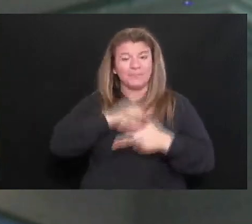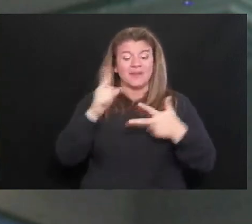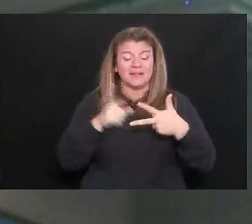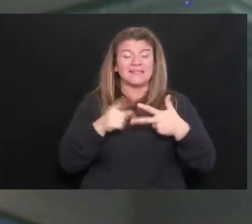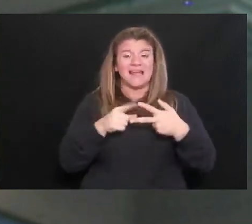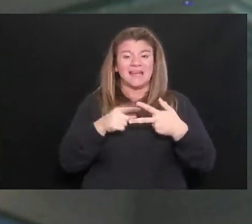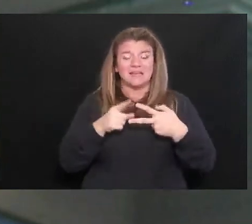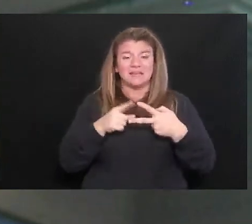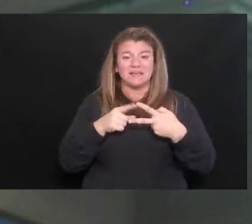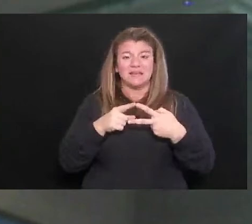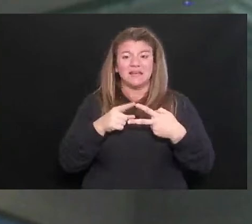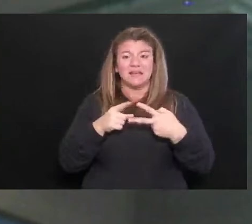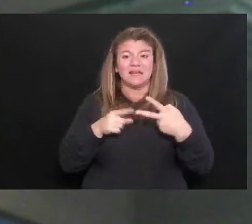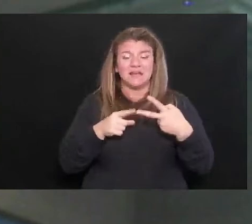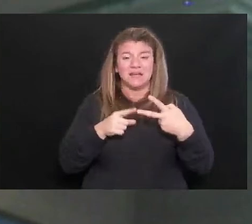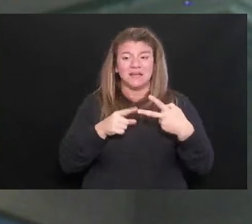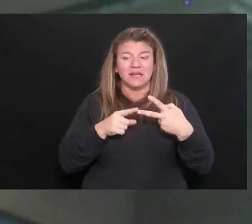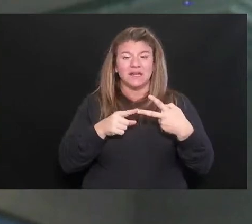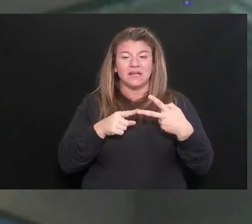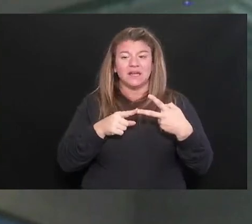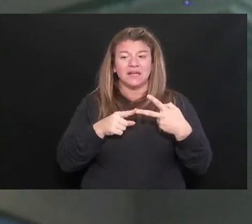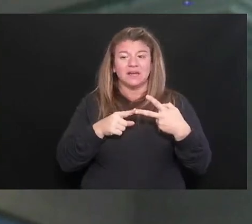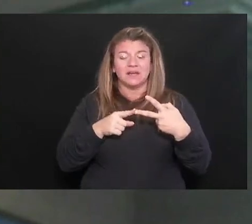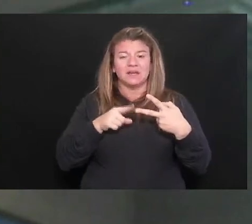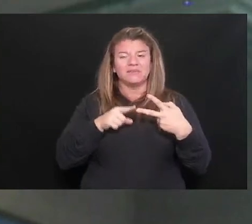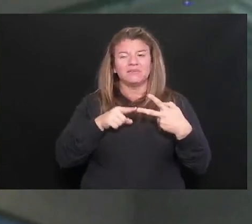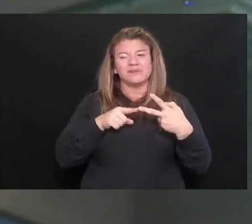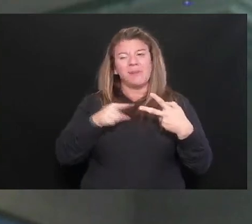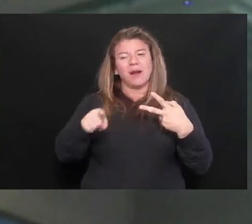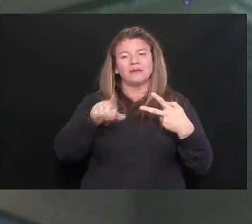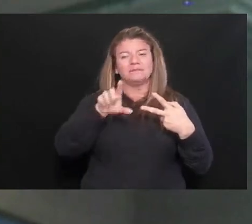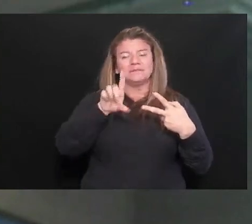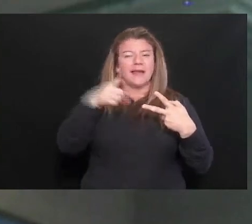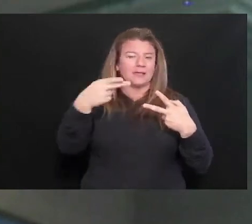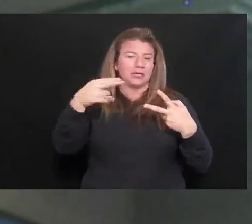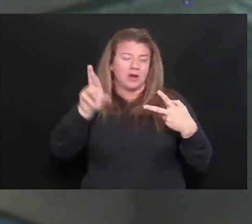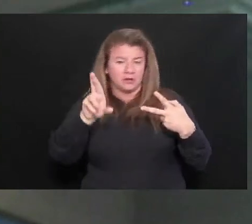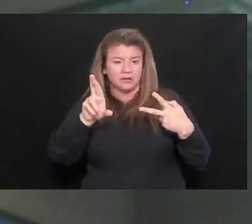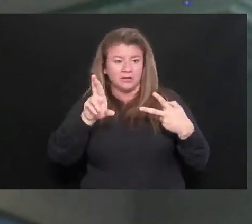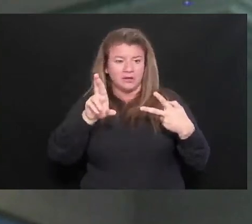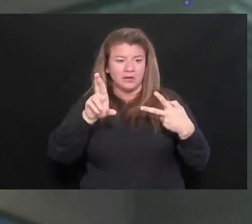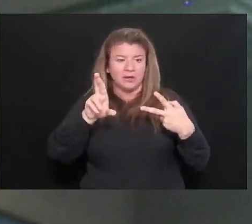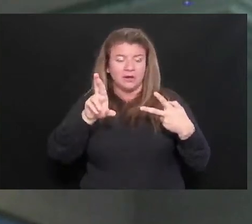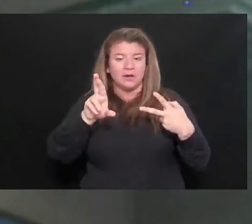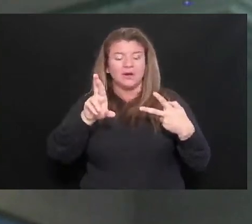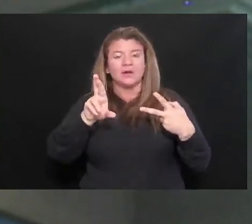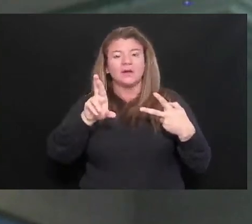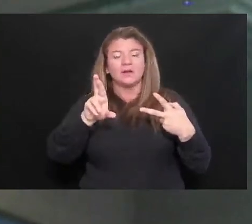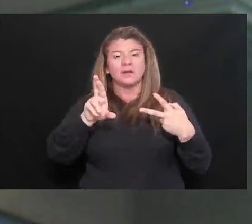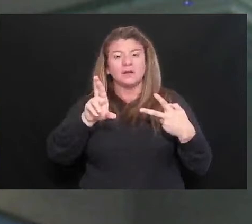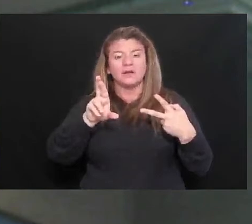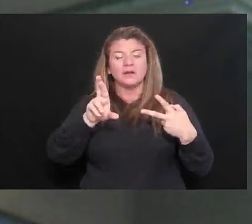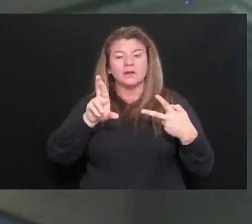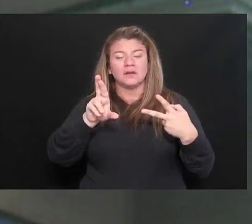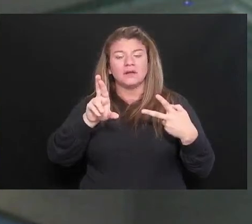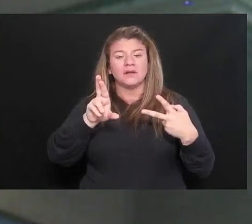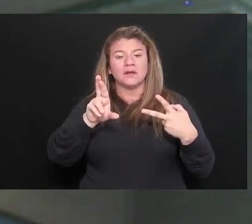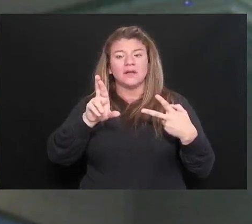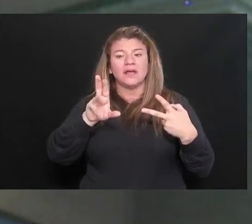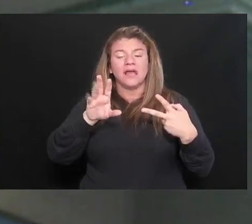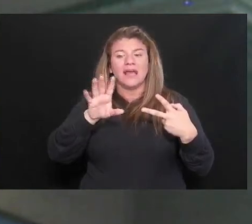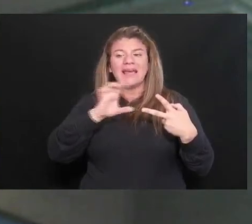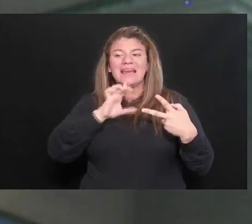would go to the Department of Health and Human Resources. And it